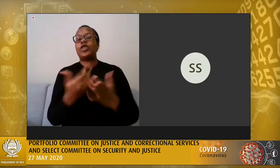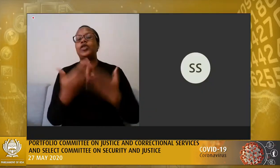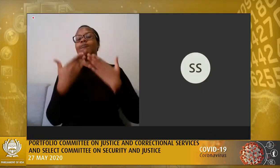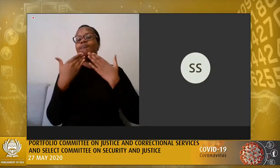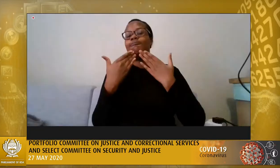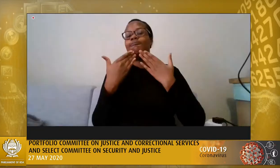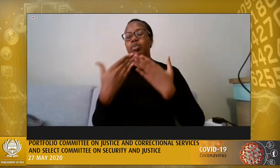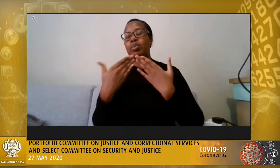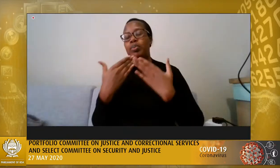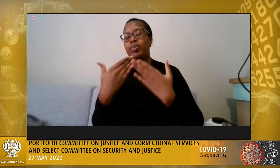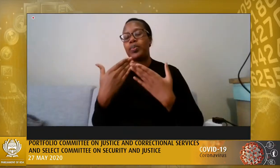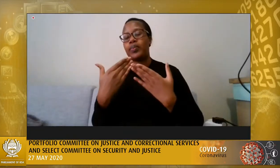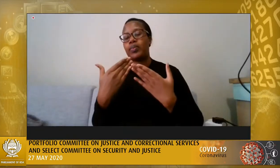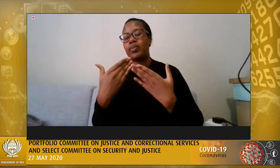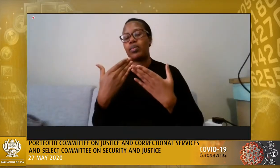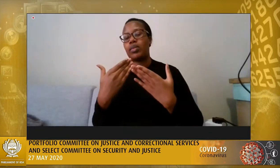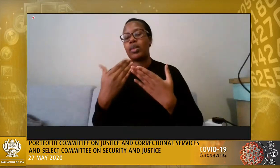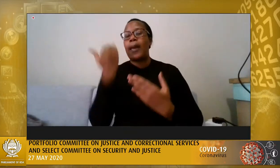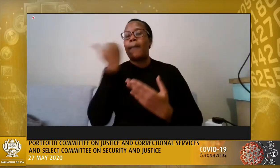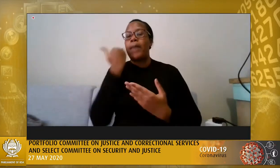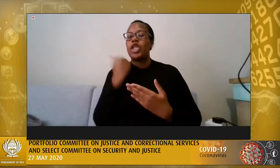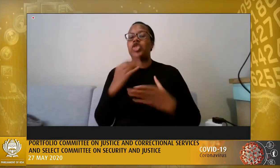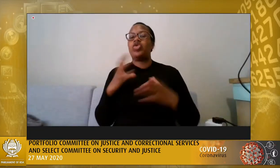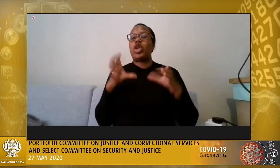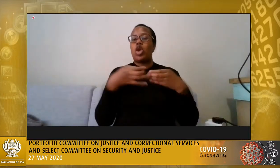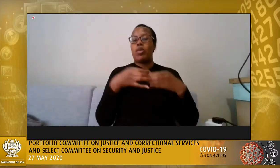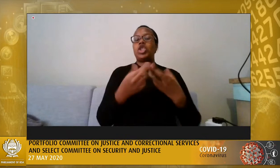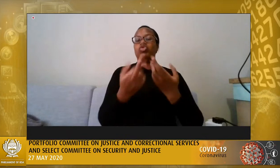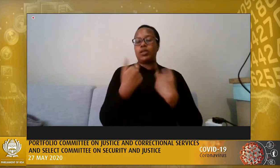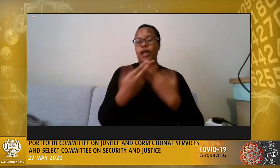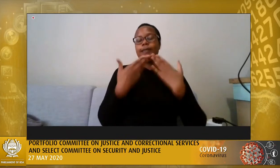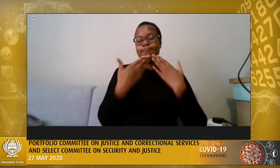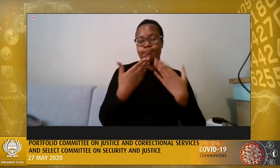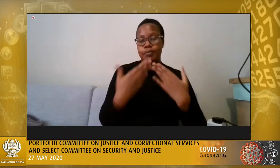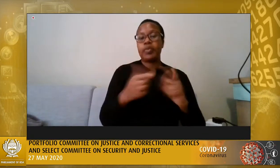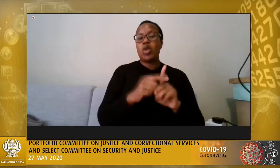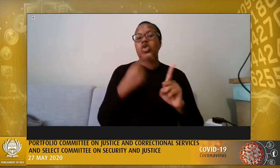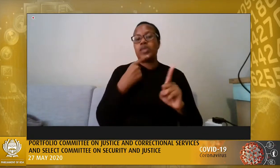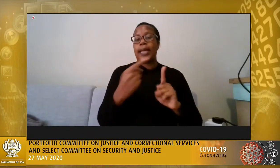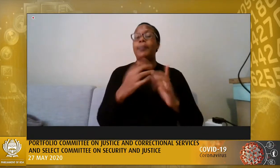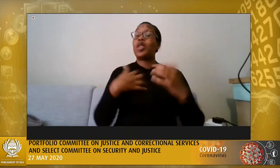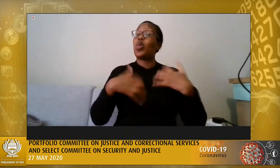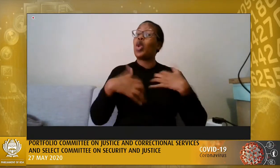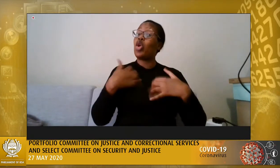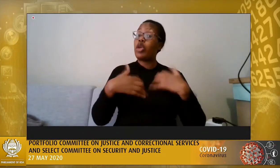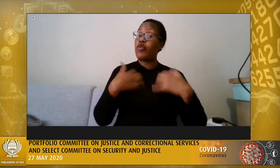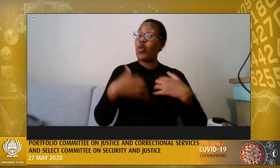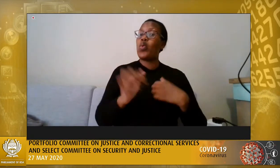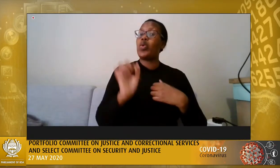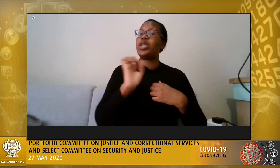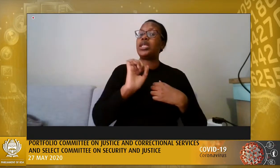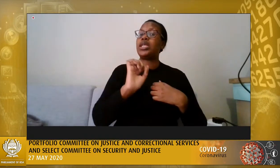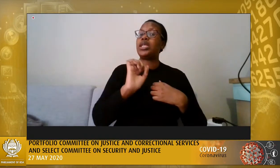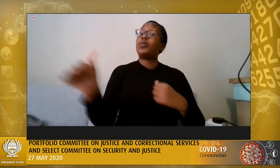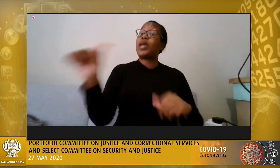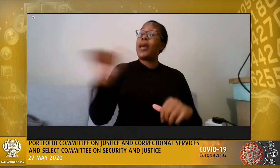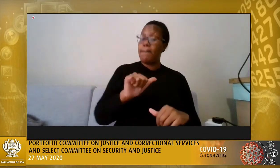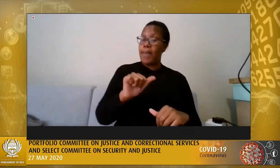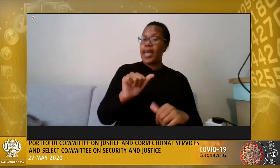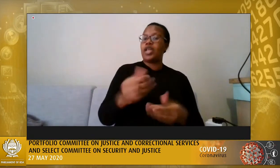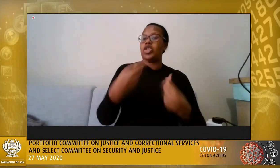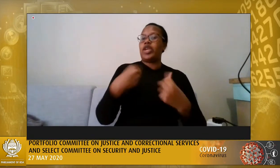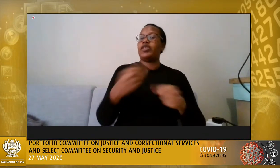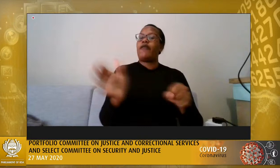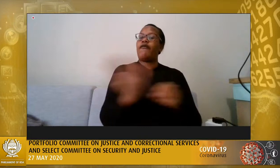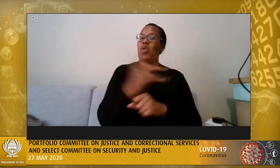from the Magistrate Commission and indicate that we're looking forward to them to come back to us about the full